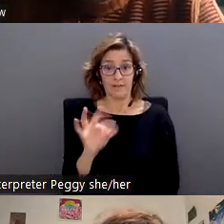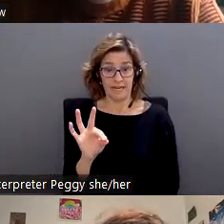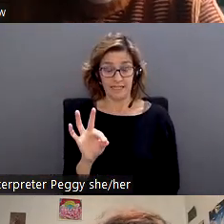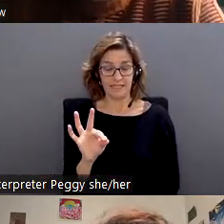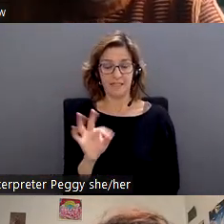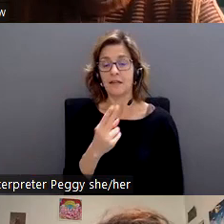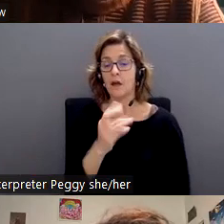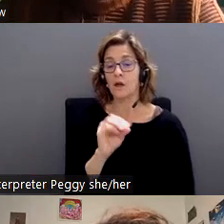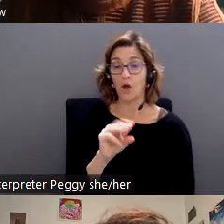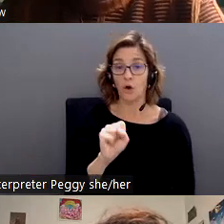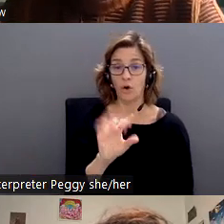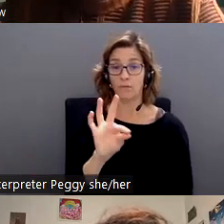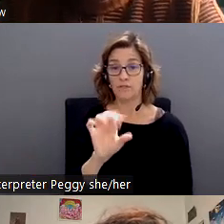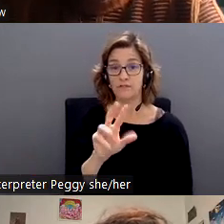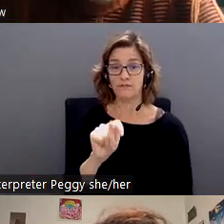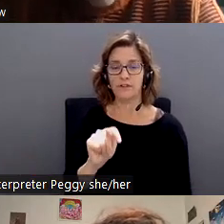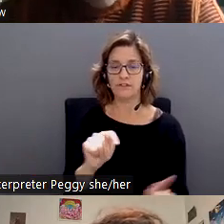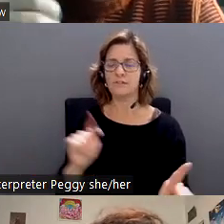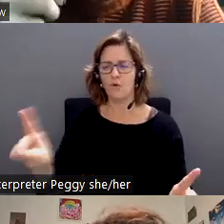a need for a